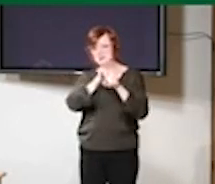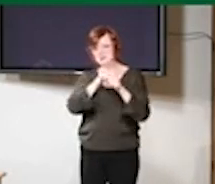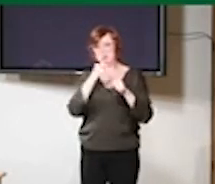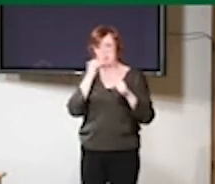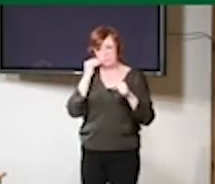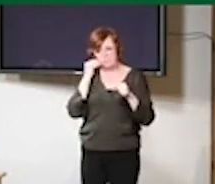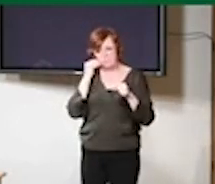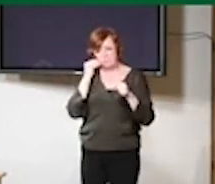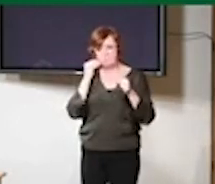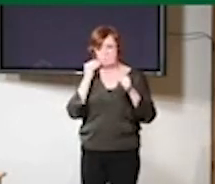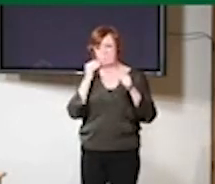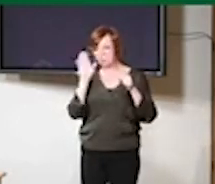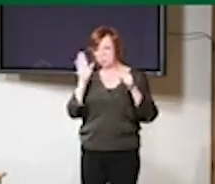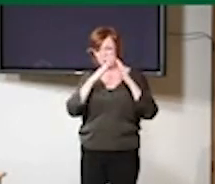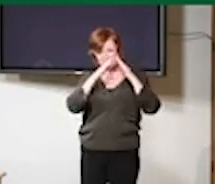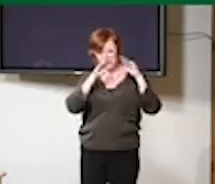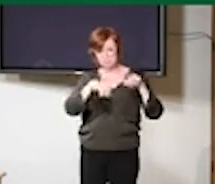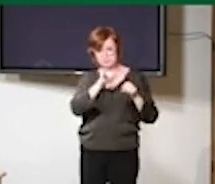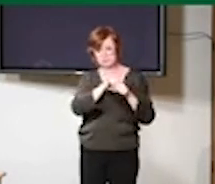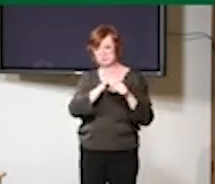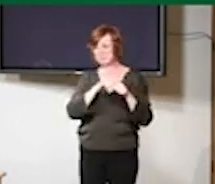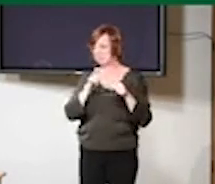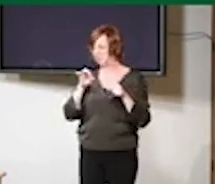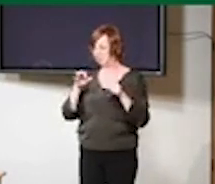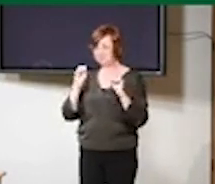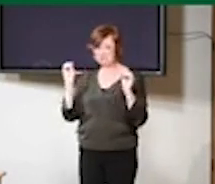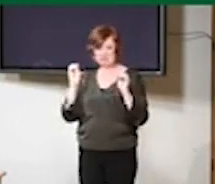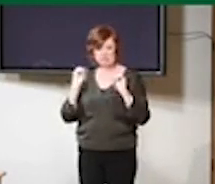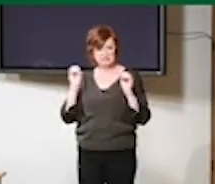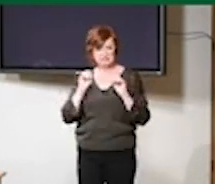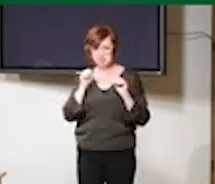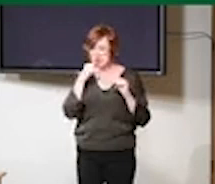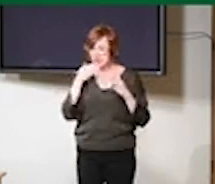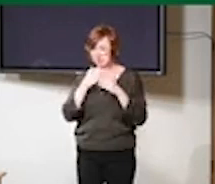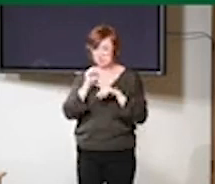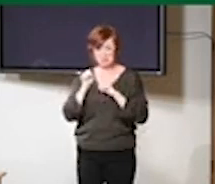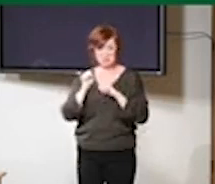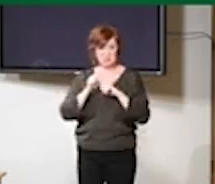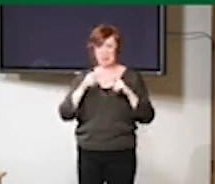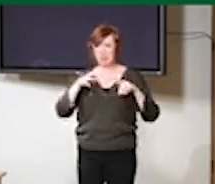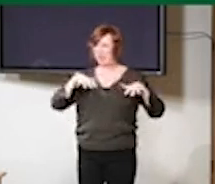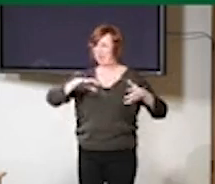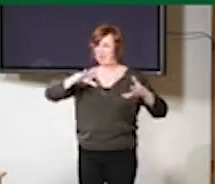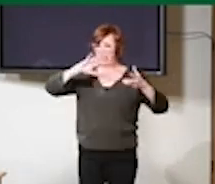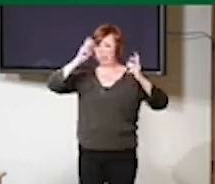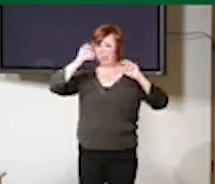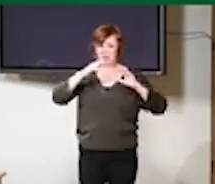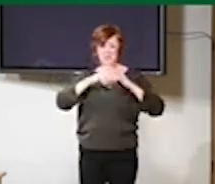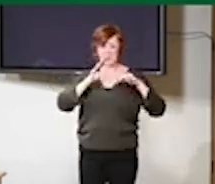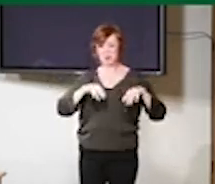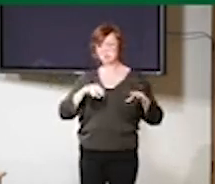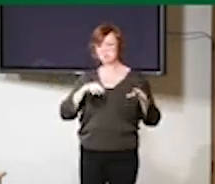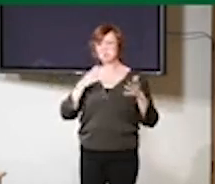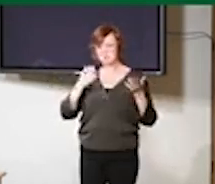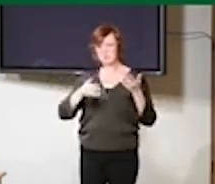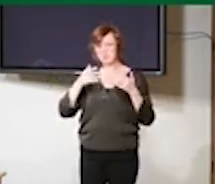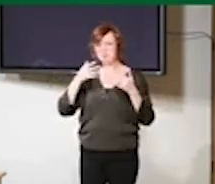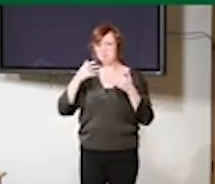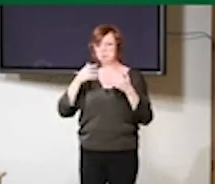other alternatives can be considered. But as we have seen with most of our cases, staying at